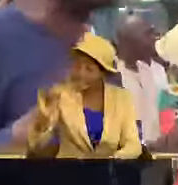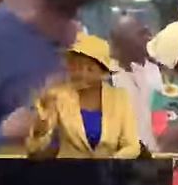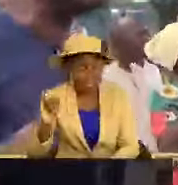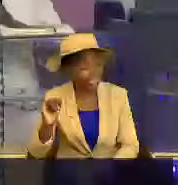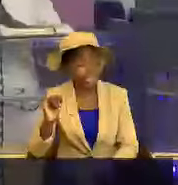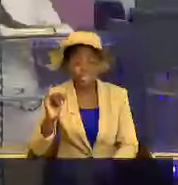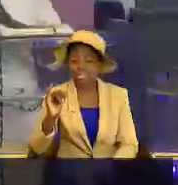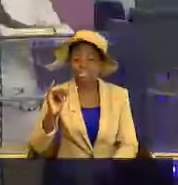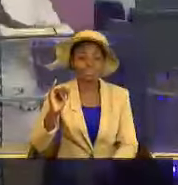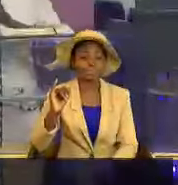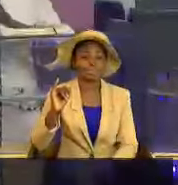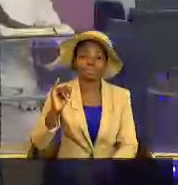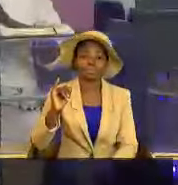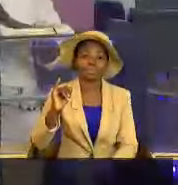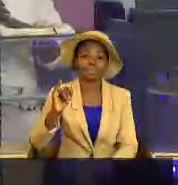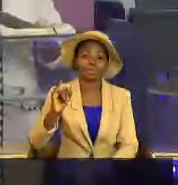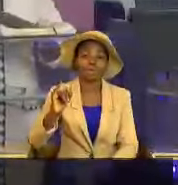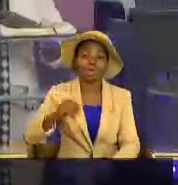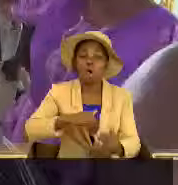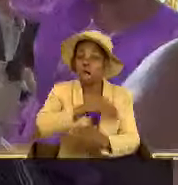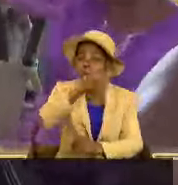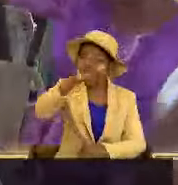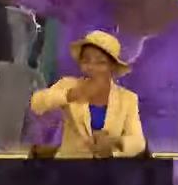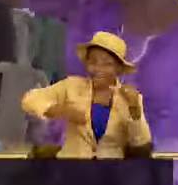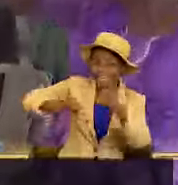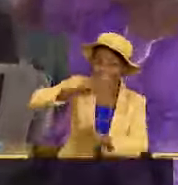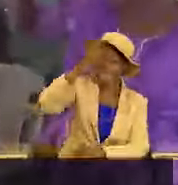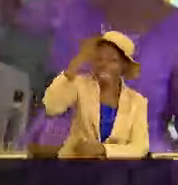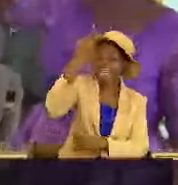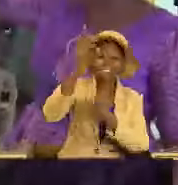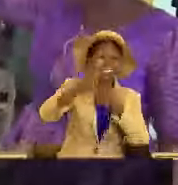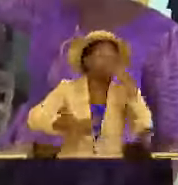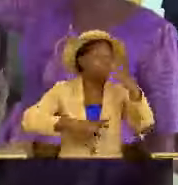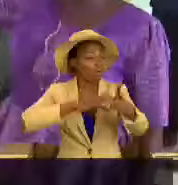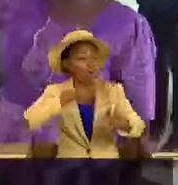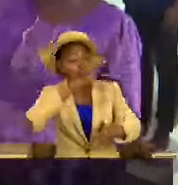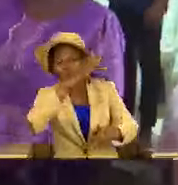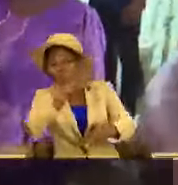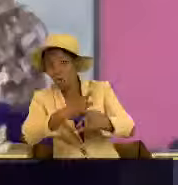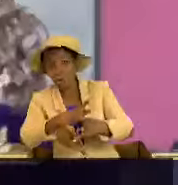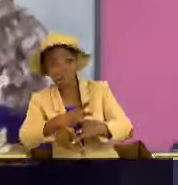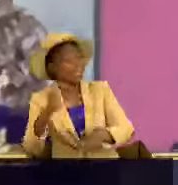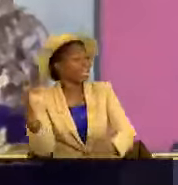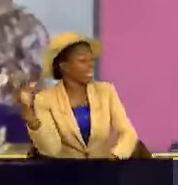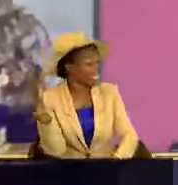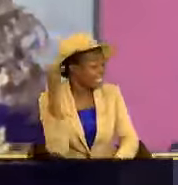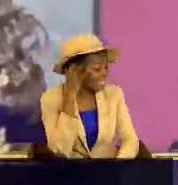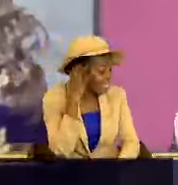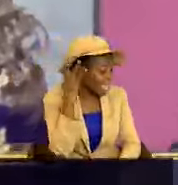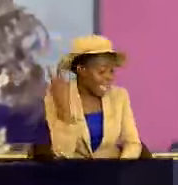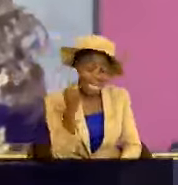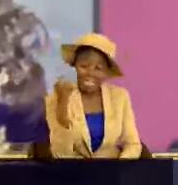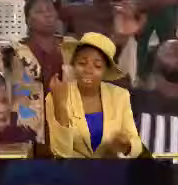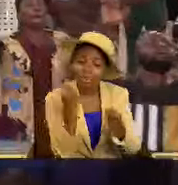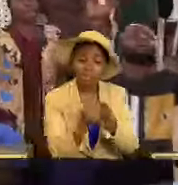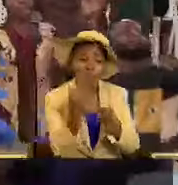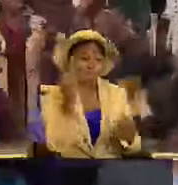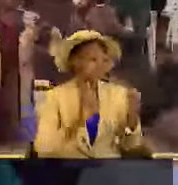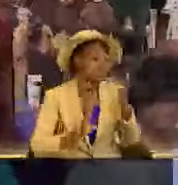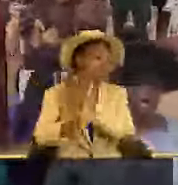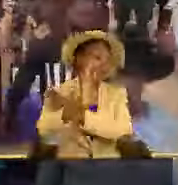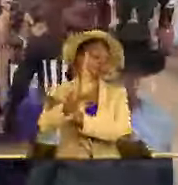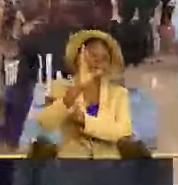blessings all over the world yeah the word of the